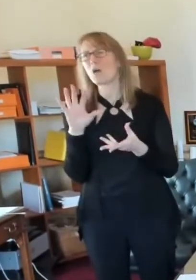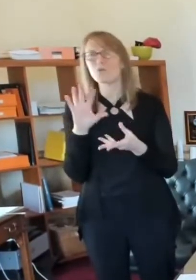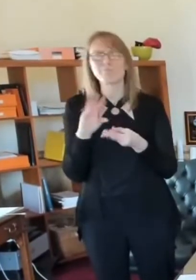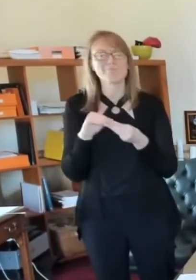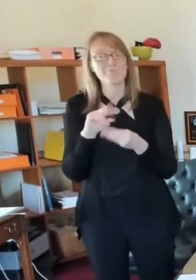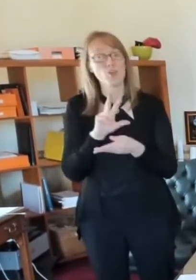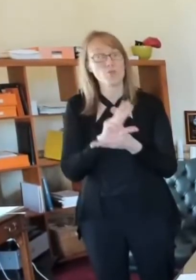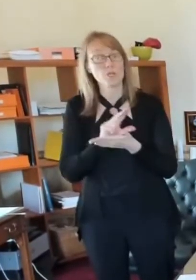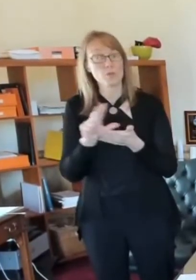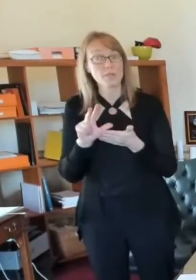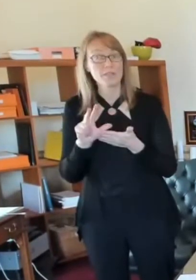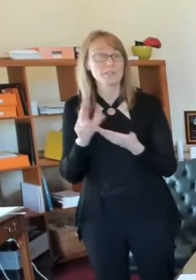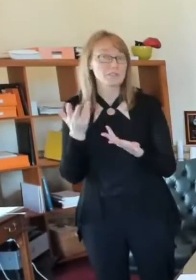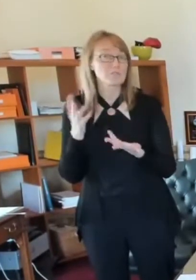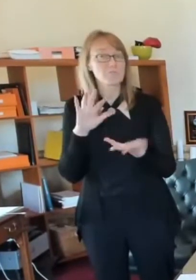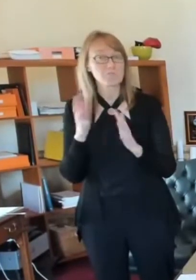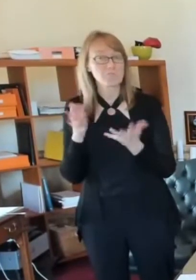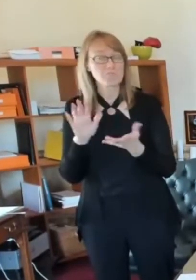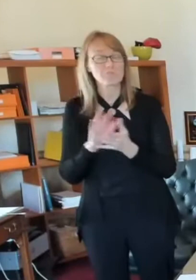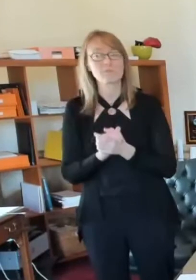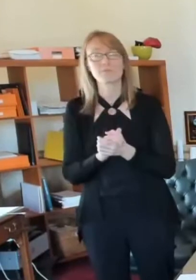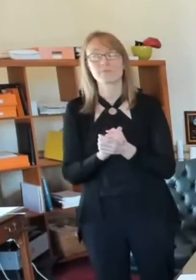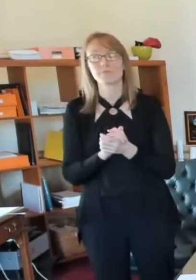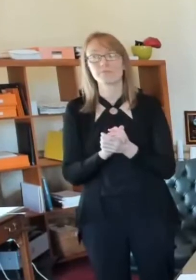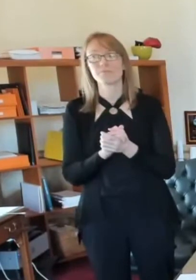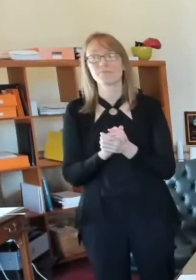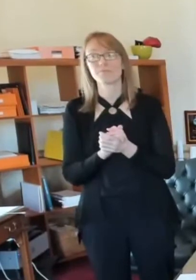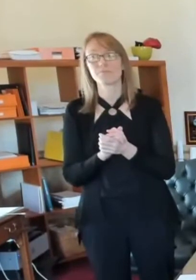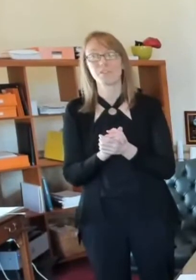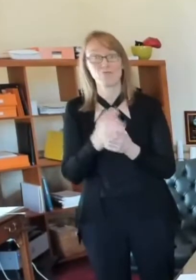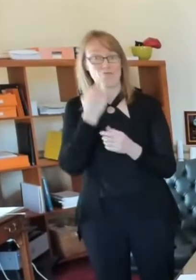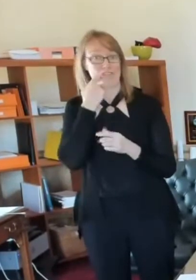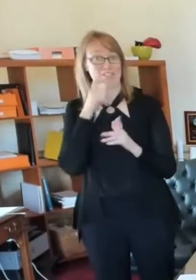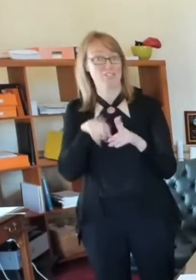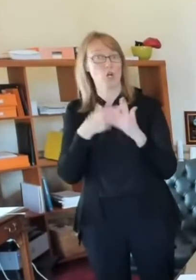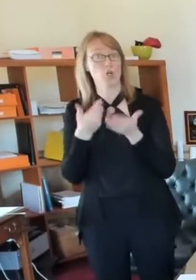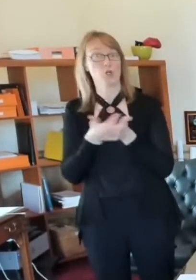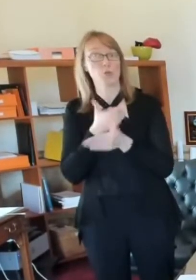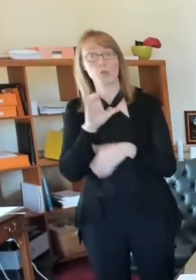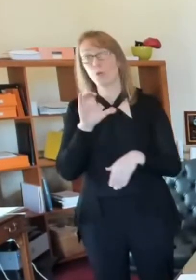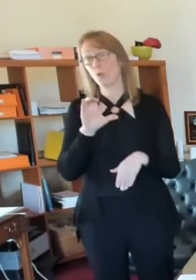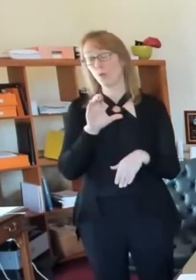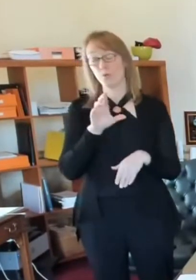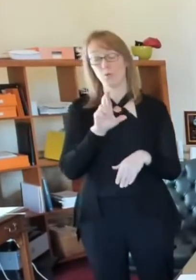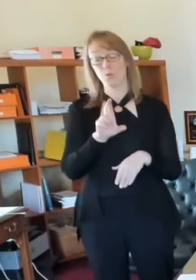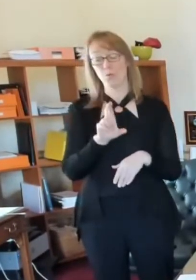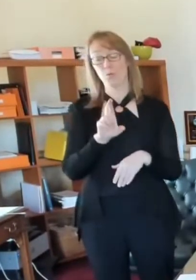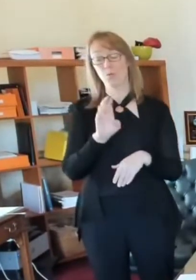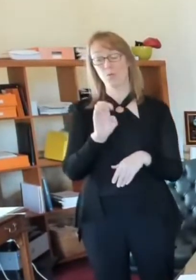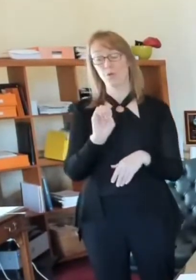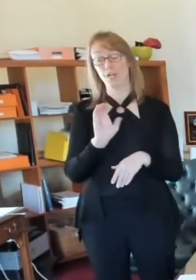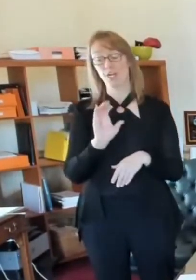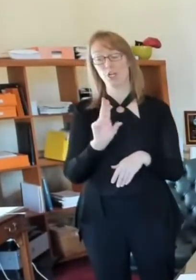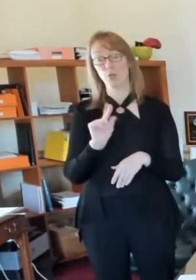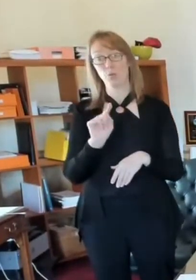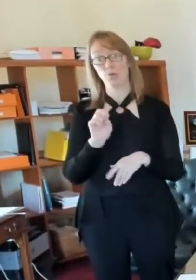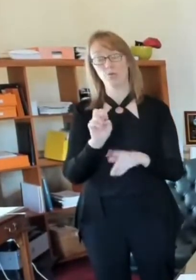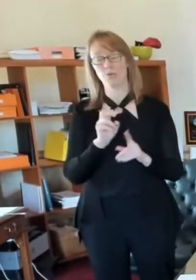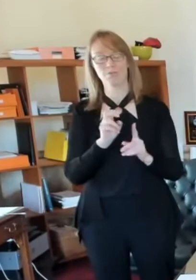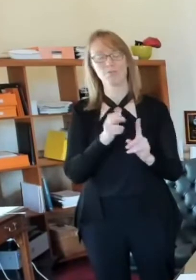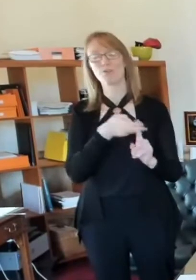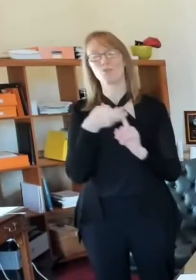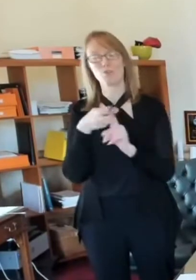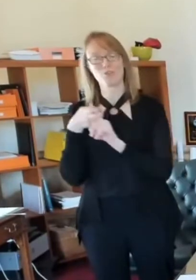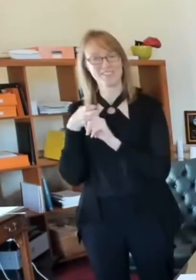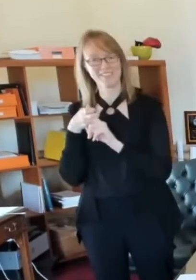did start a new recruit class last week, I guess it was. Those people were probably